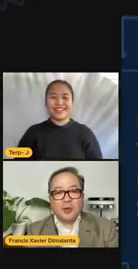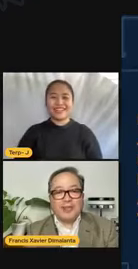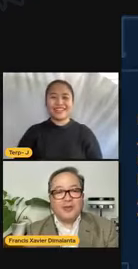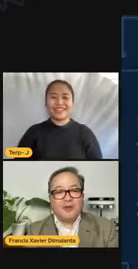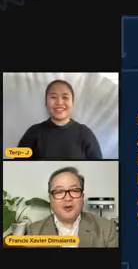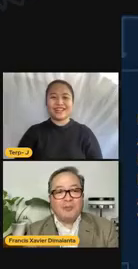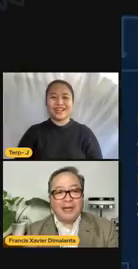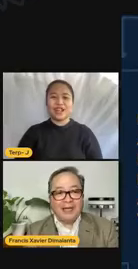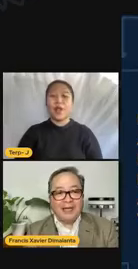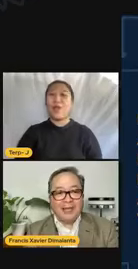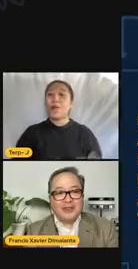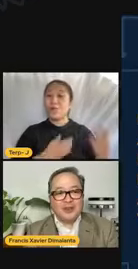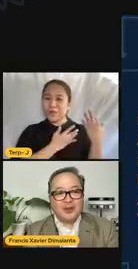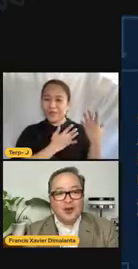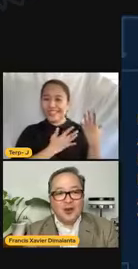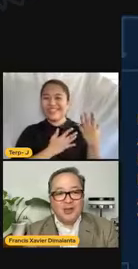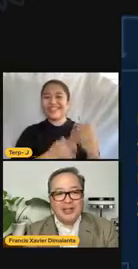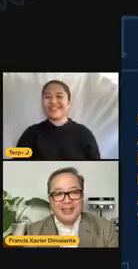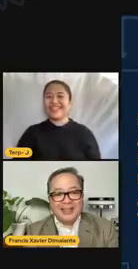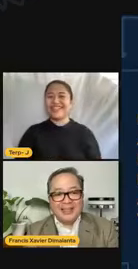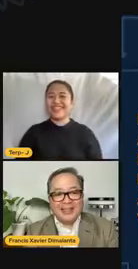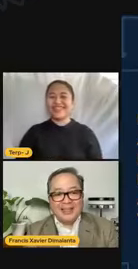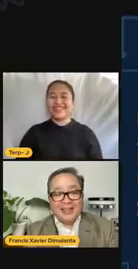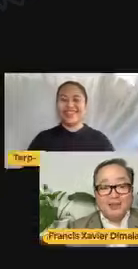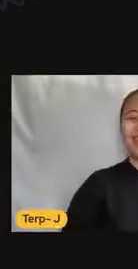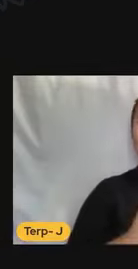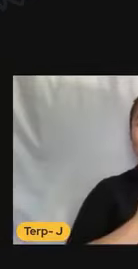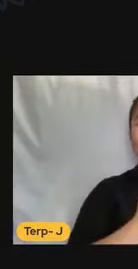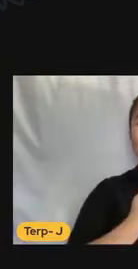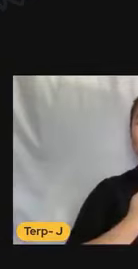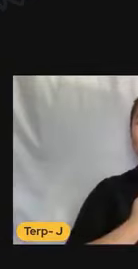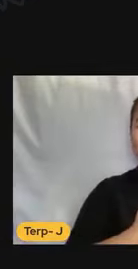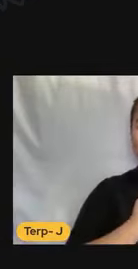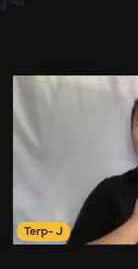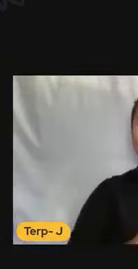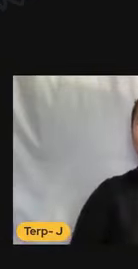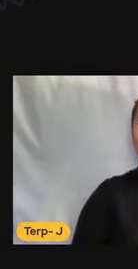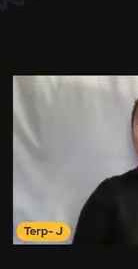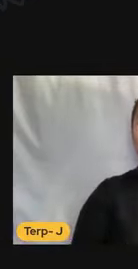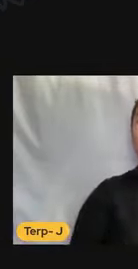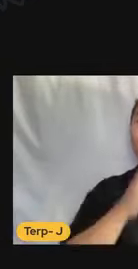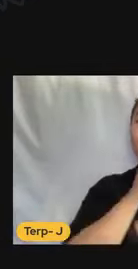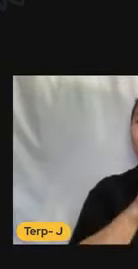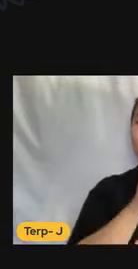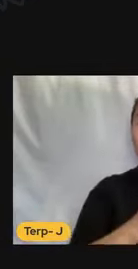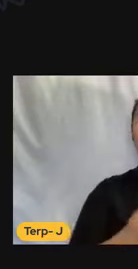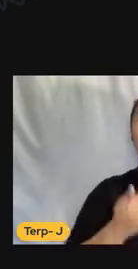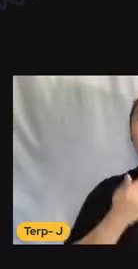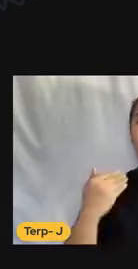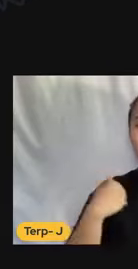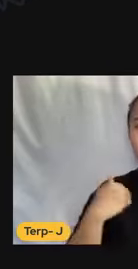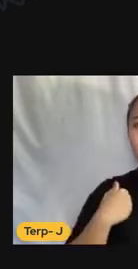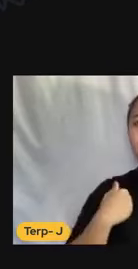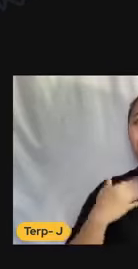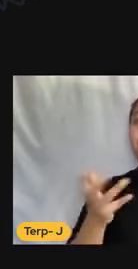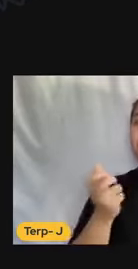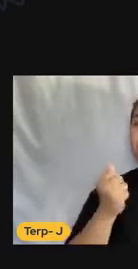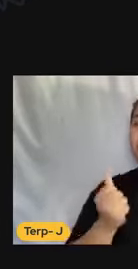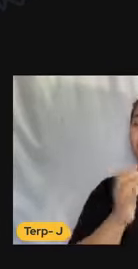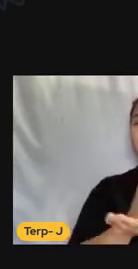Yes, we're waiting for my lecture to load. In fact, here's one thing that I want to share with